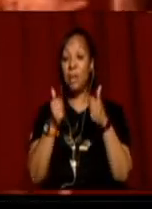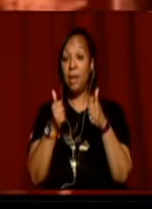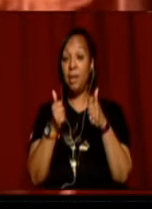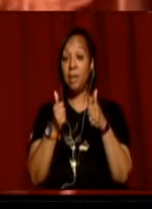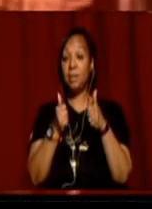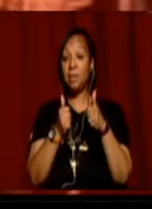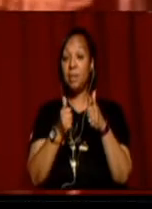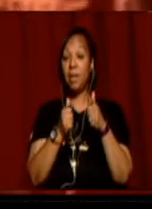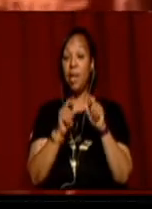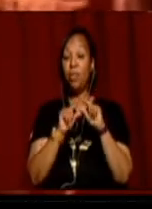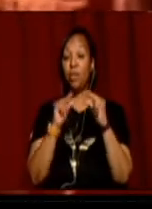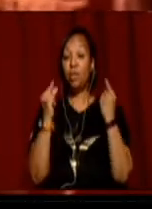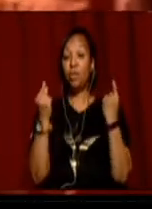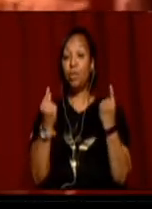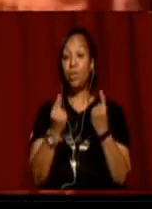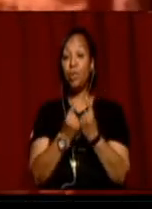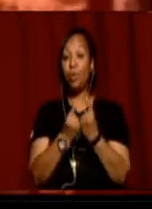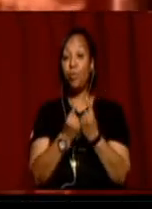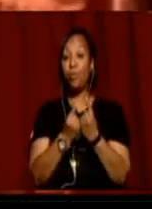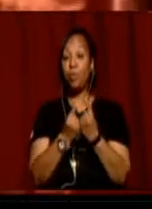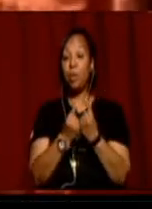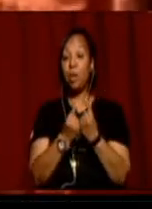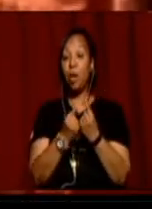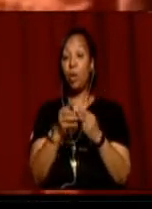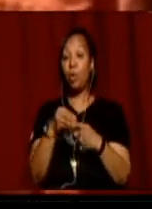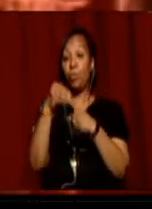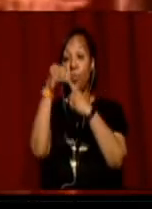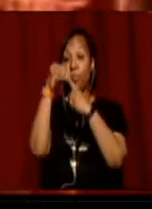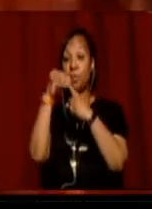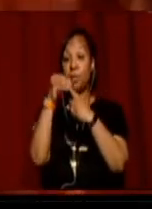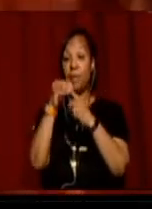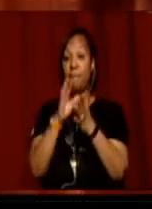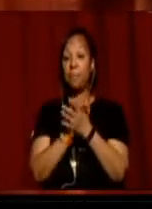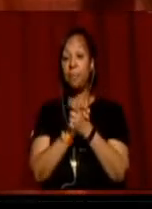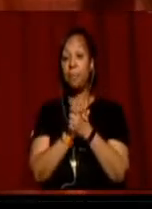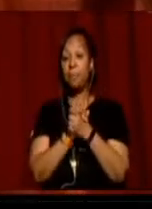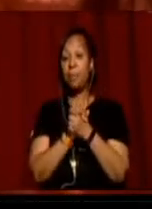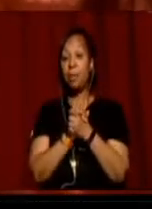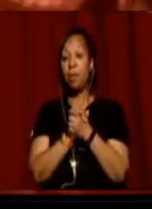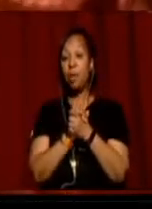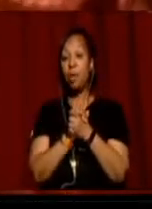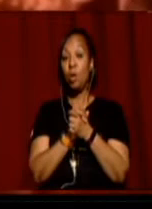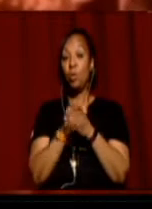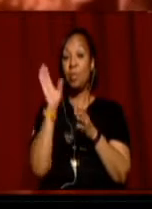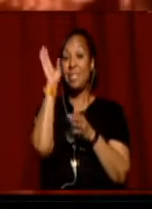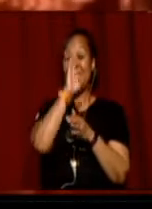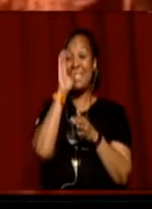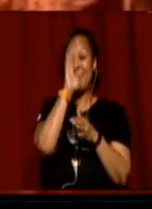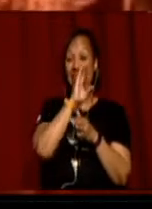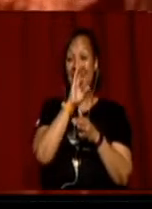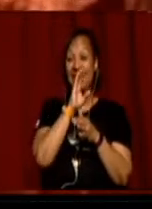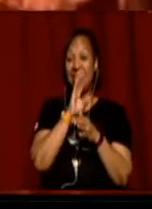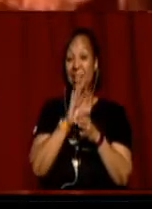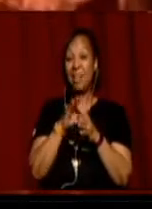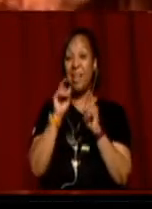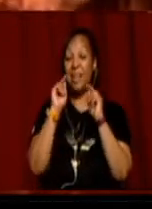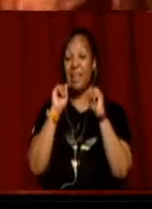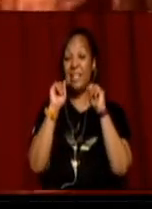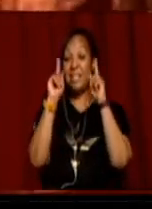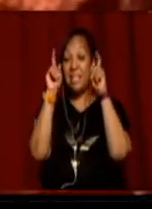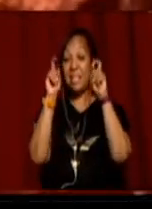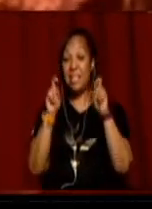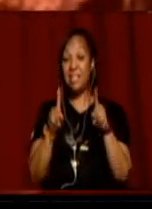certain categories of asymptomatic individuals who should seek out testing if it is available